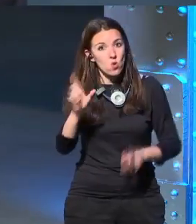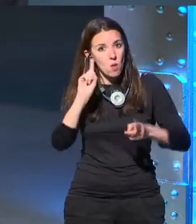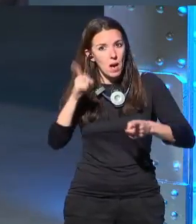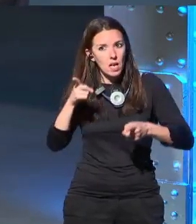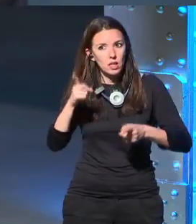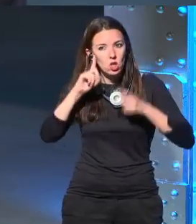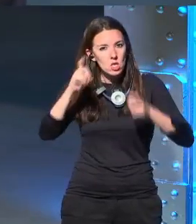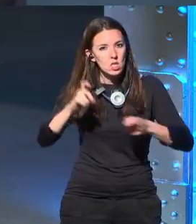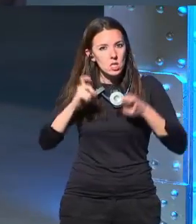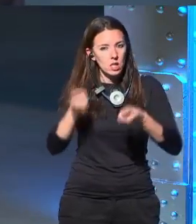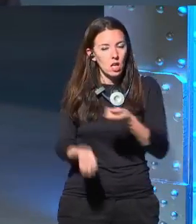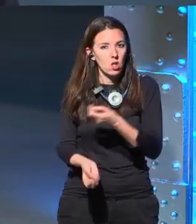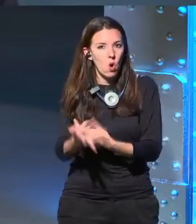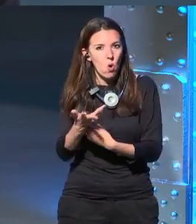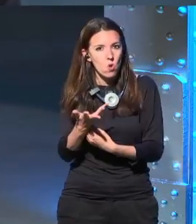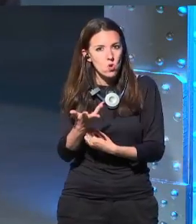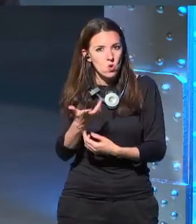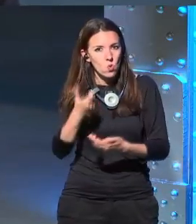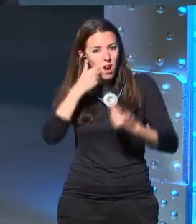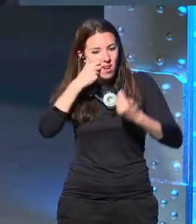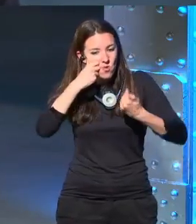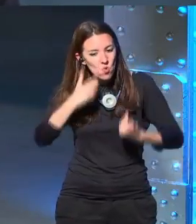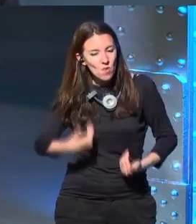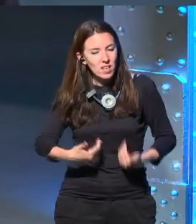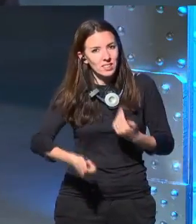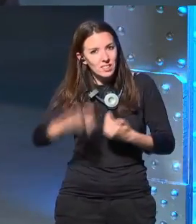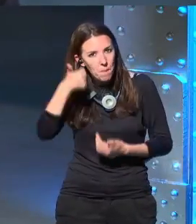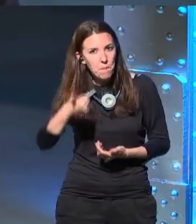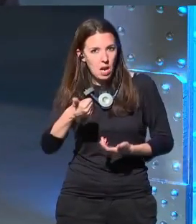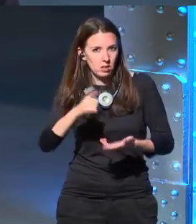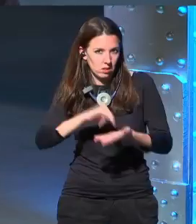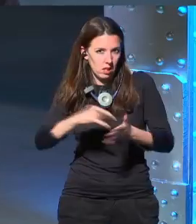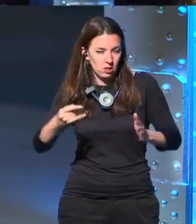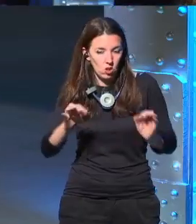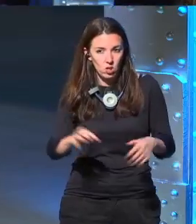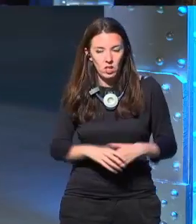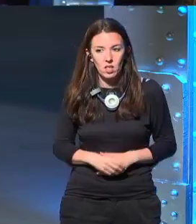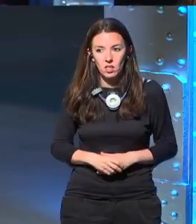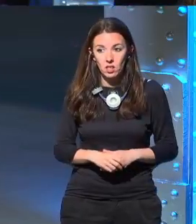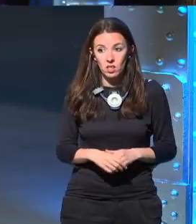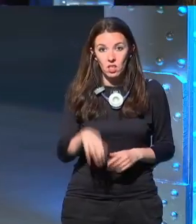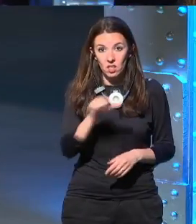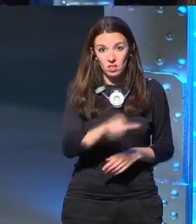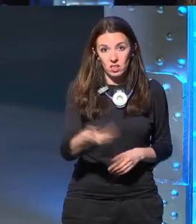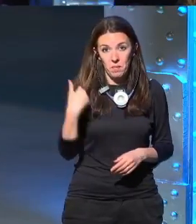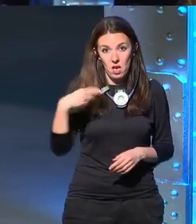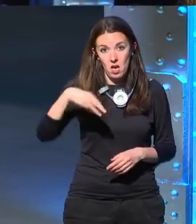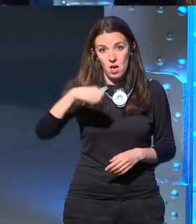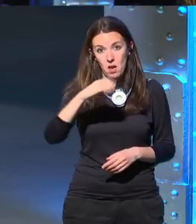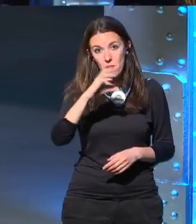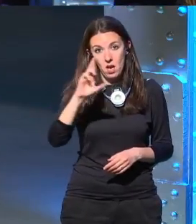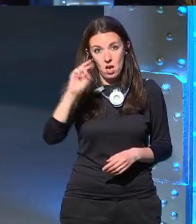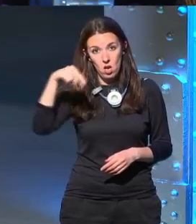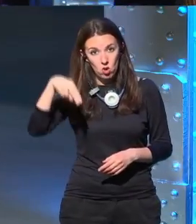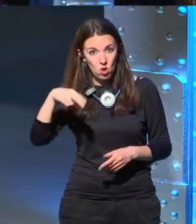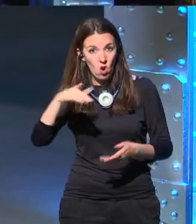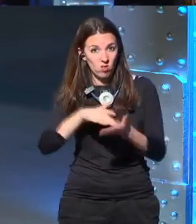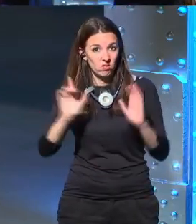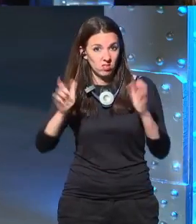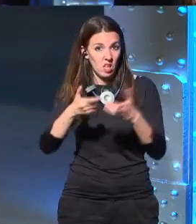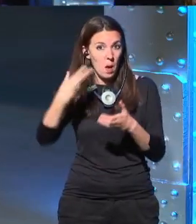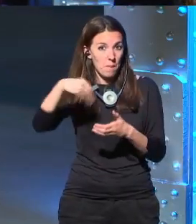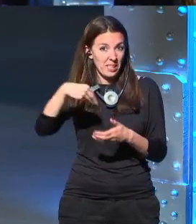more humanistic version of technology. Mm-hmm. Precisamente el fin de semana pasado. Last weekend, President Macron, when